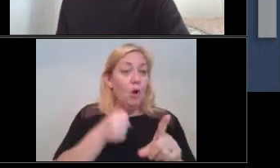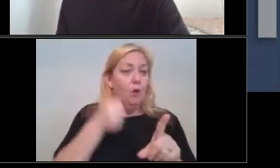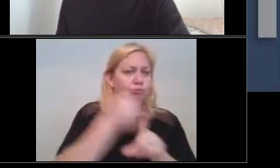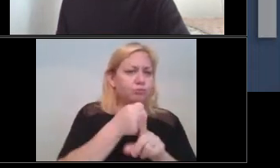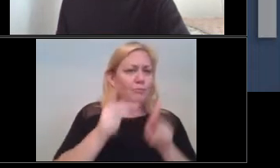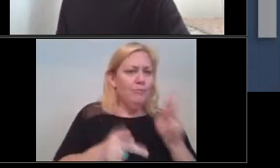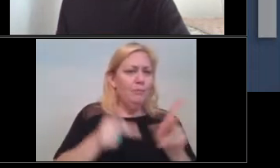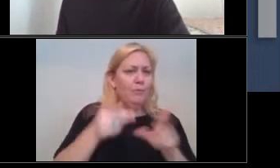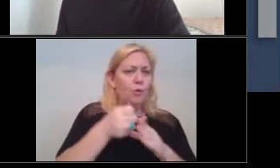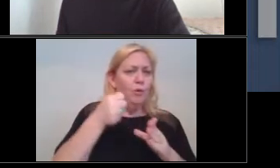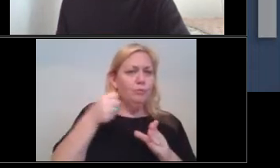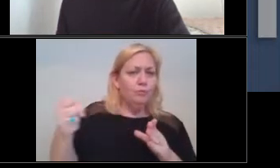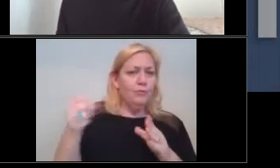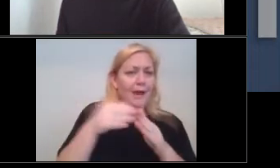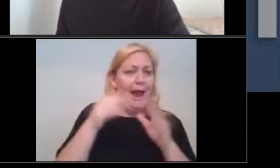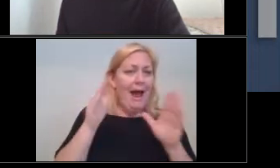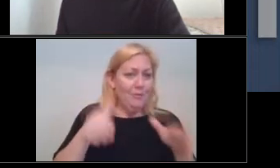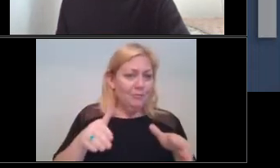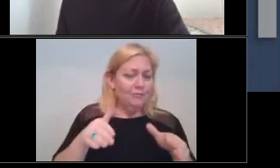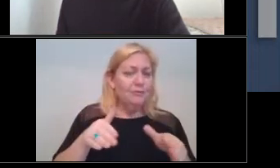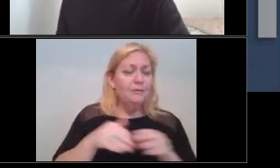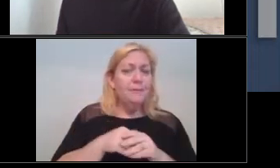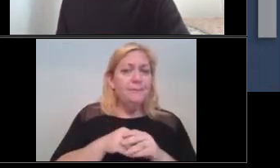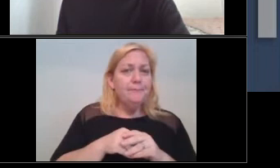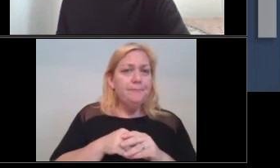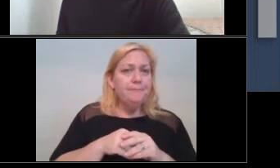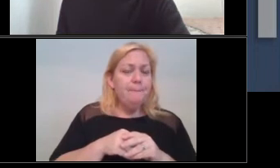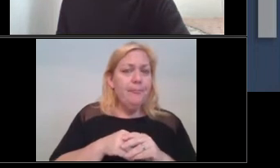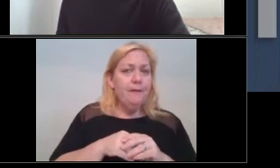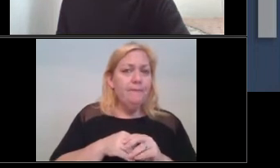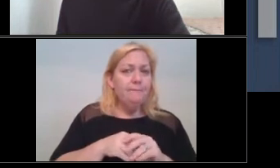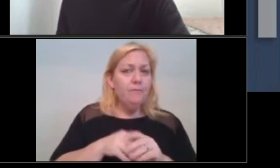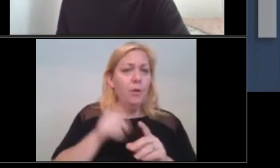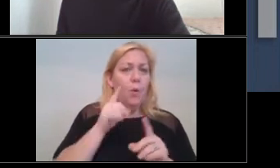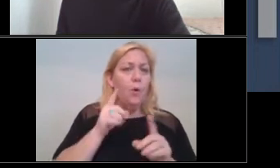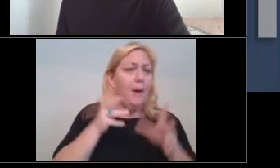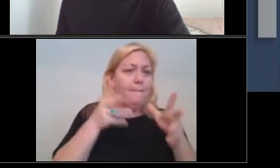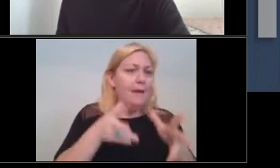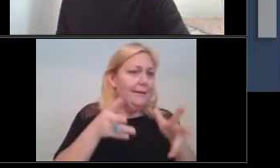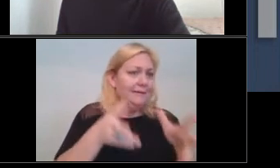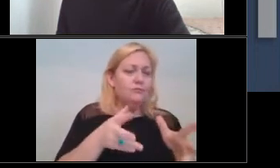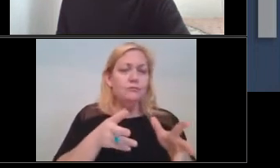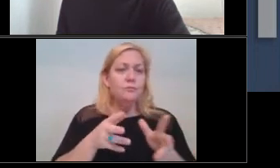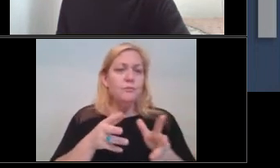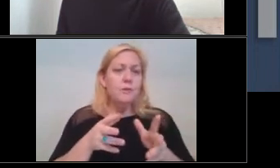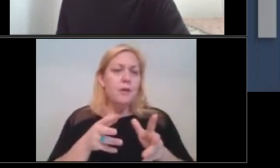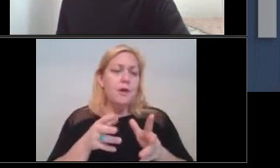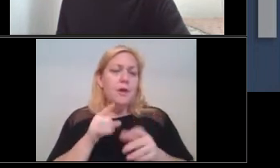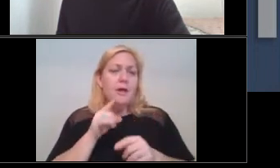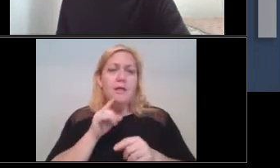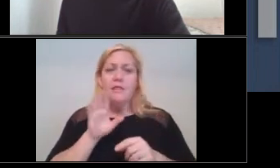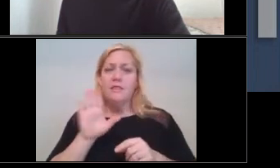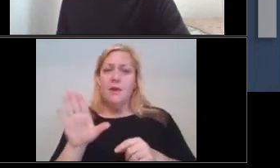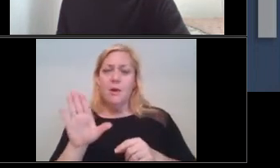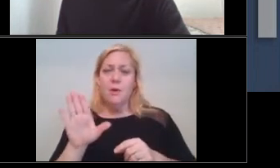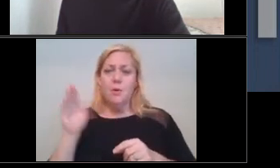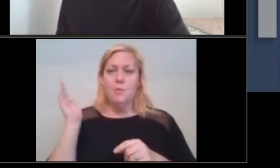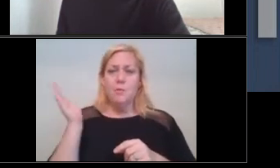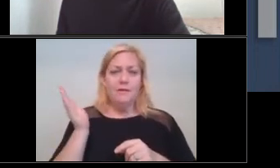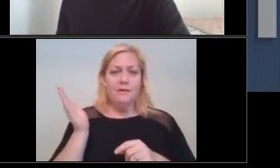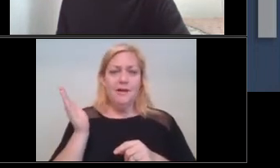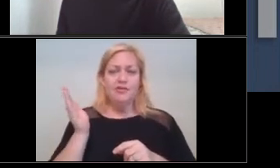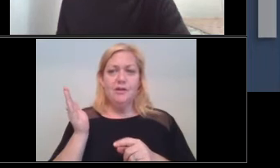that are unhoused like us or landless. And if there is representation, there